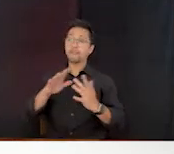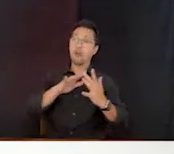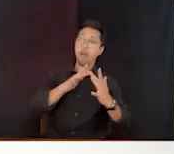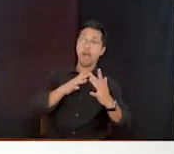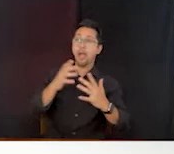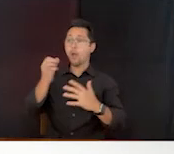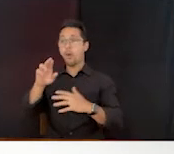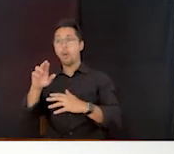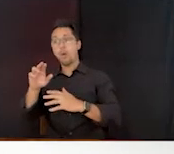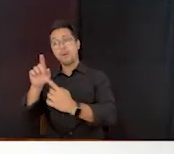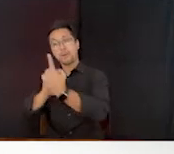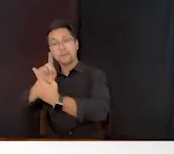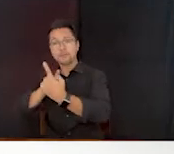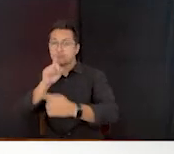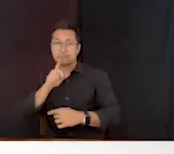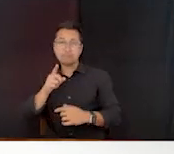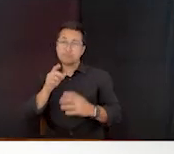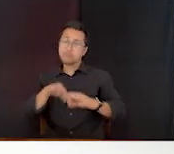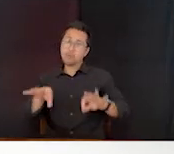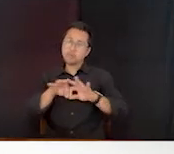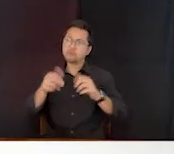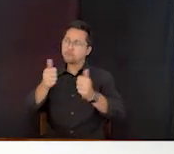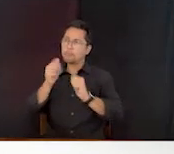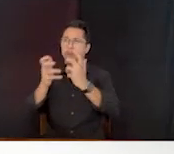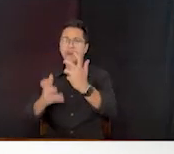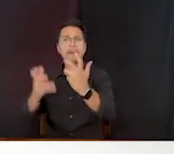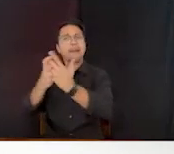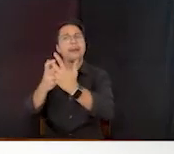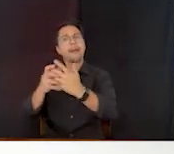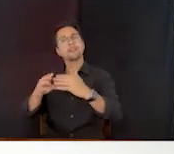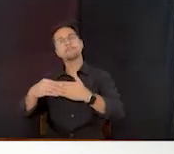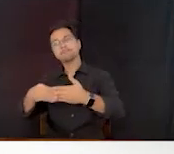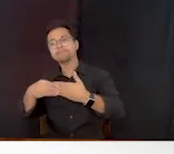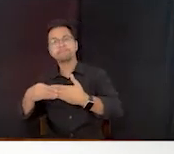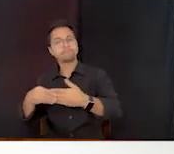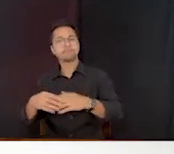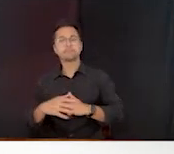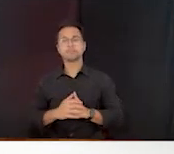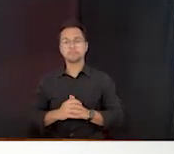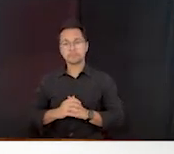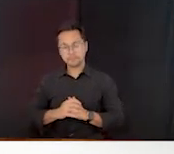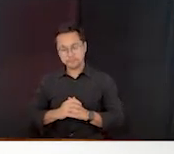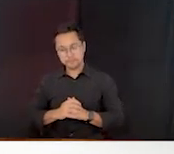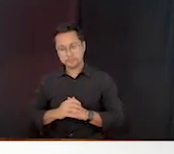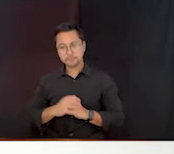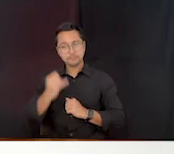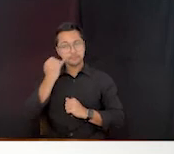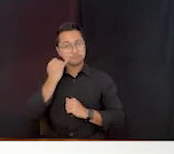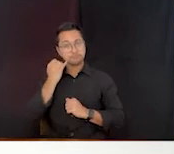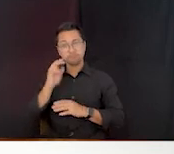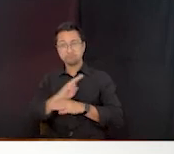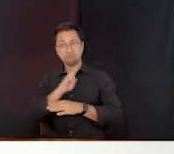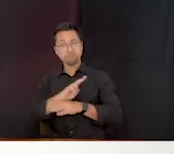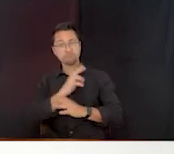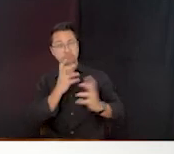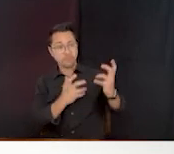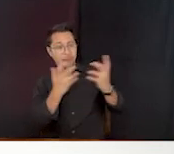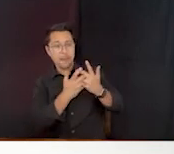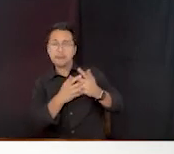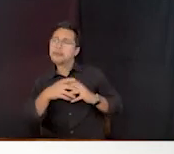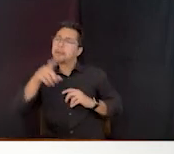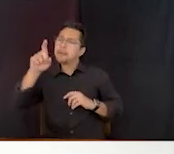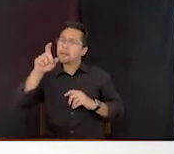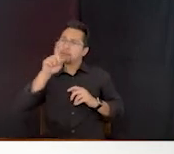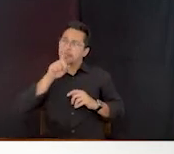in-person learning environment. It's important to be adaptable, whether you use accommodations or not. Adaptability is key. You have to